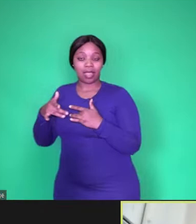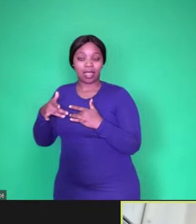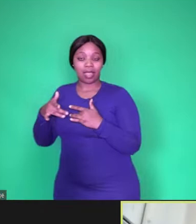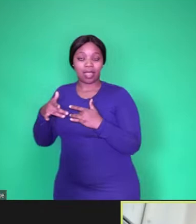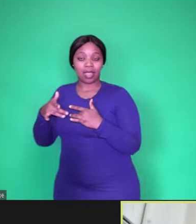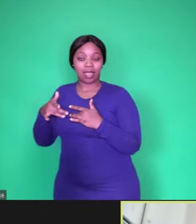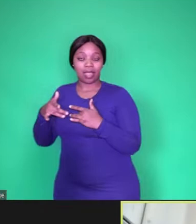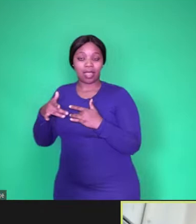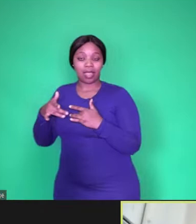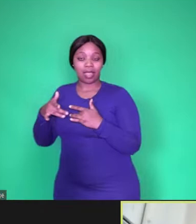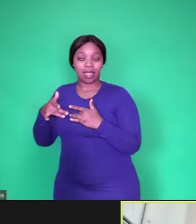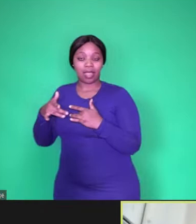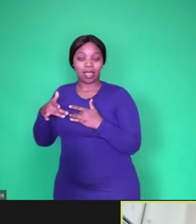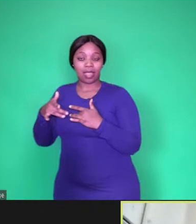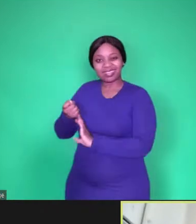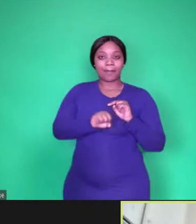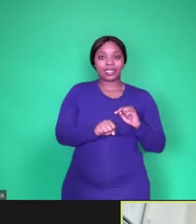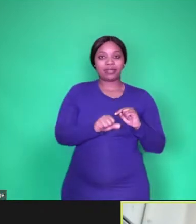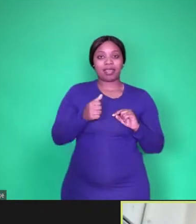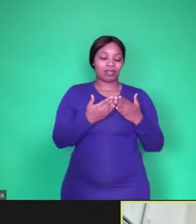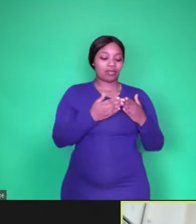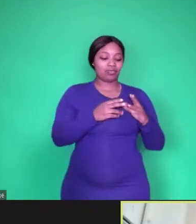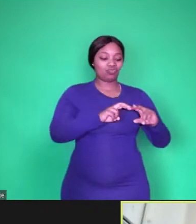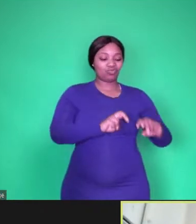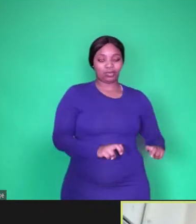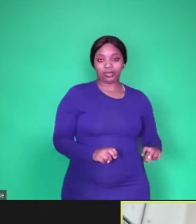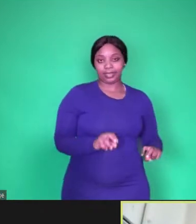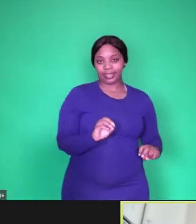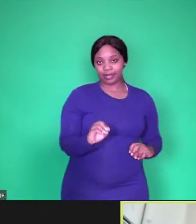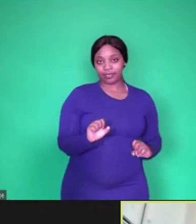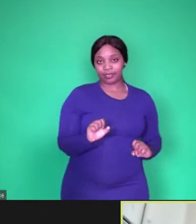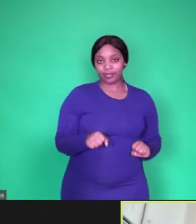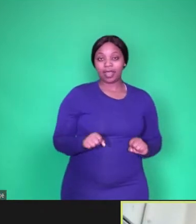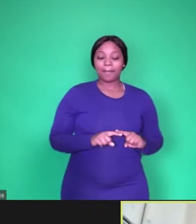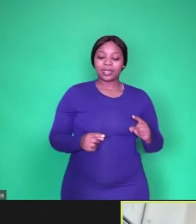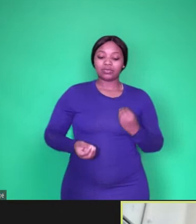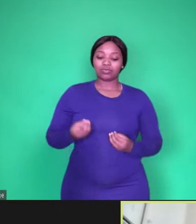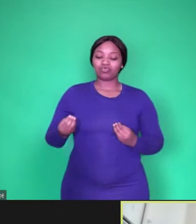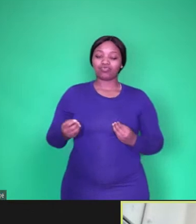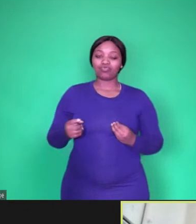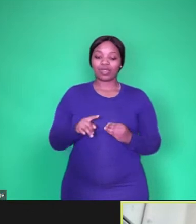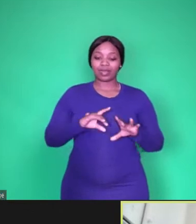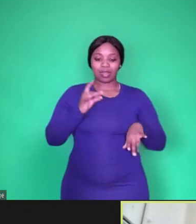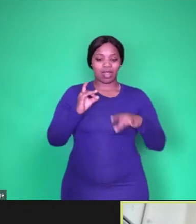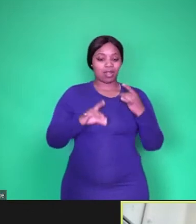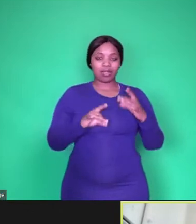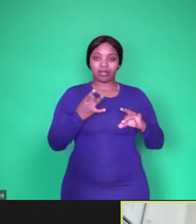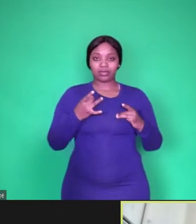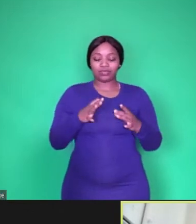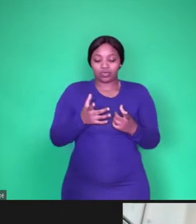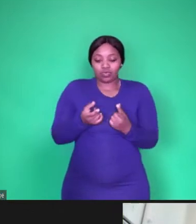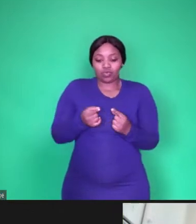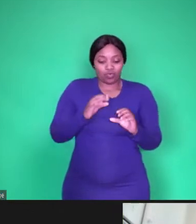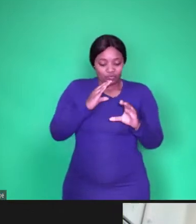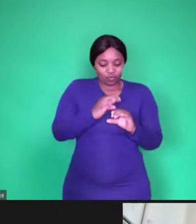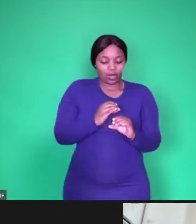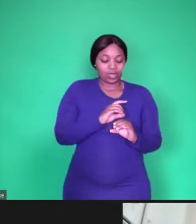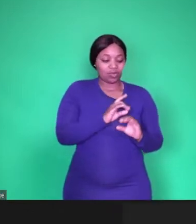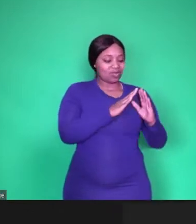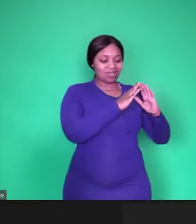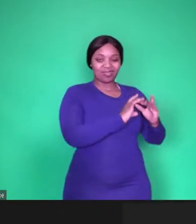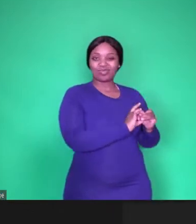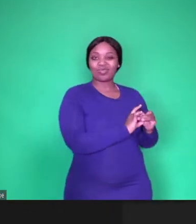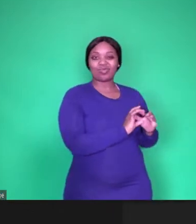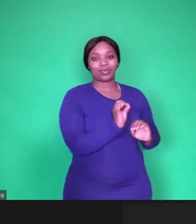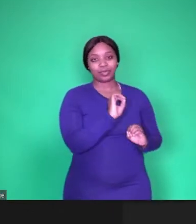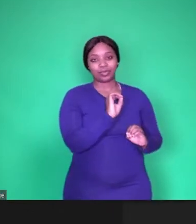in other studies. But yeah, children with a unit of analysis, not the household. Okay. Wonderful. Thank you very much,